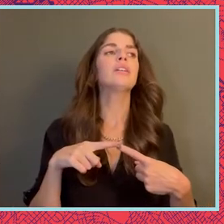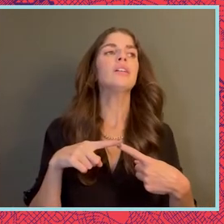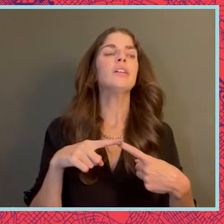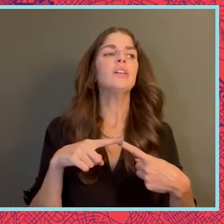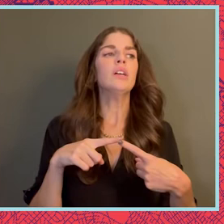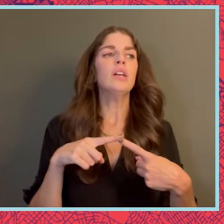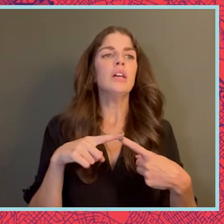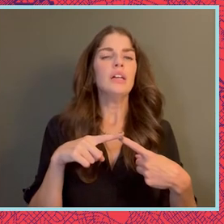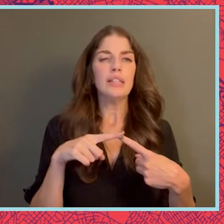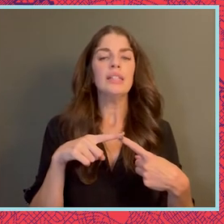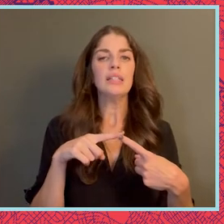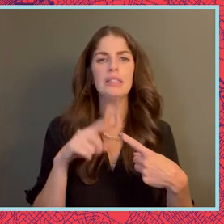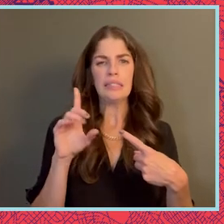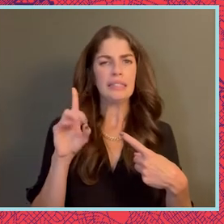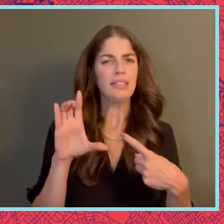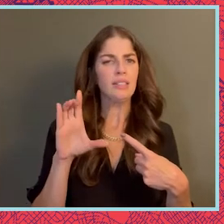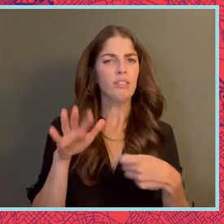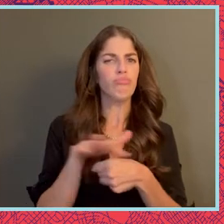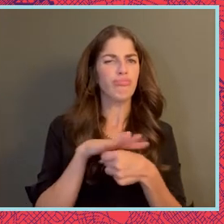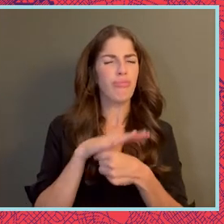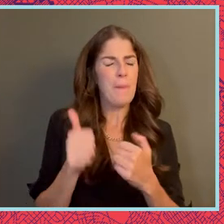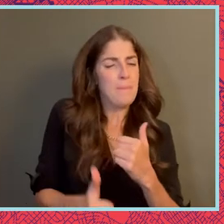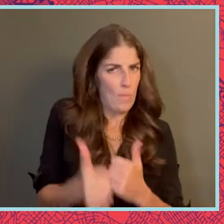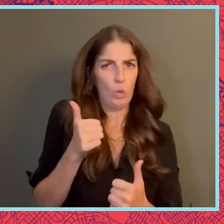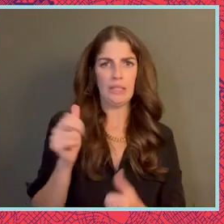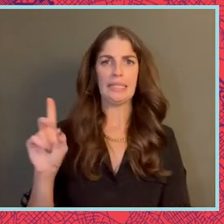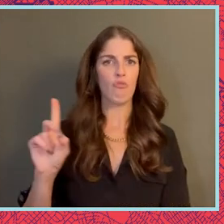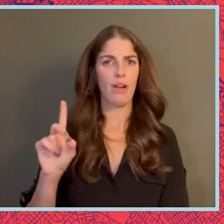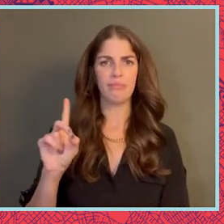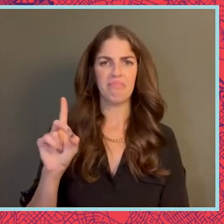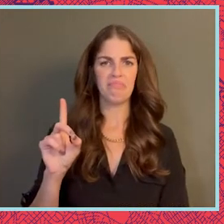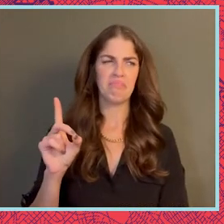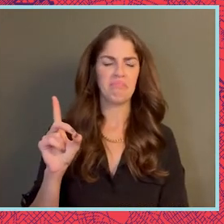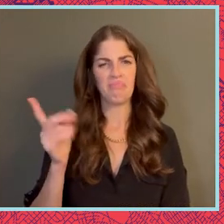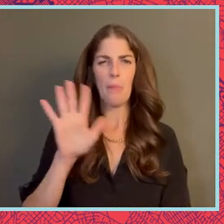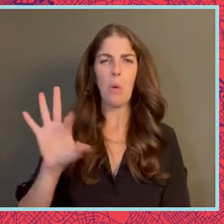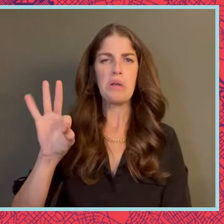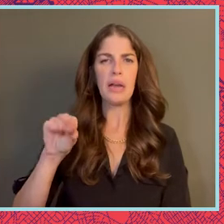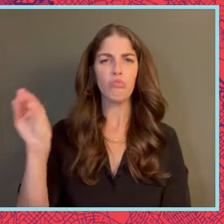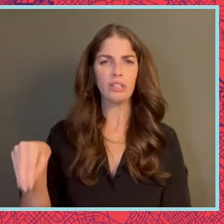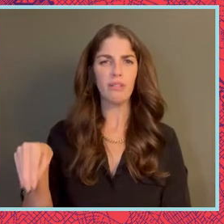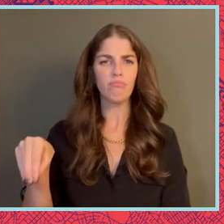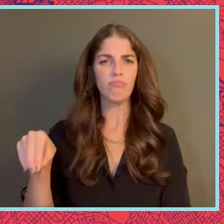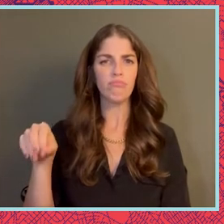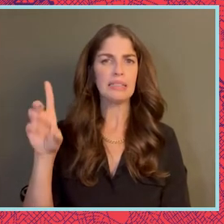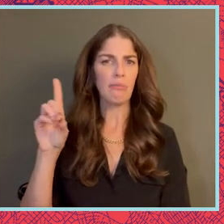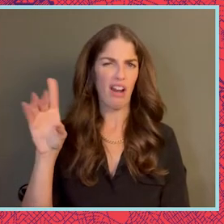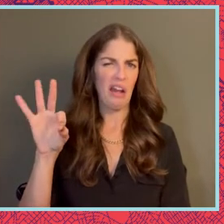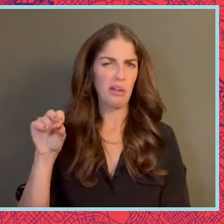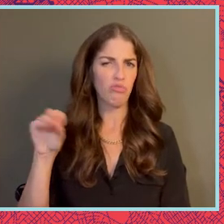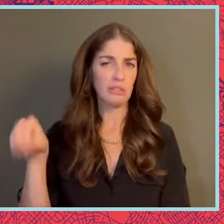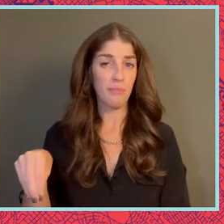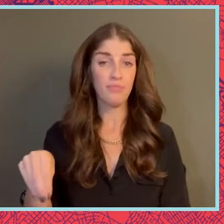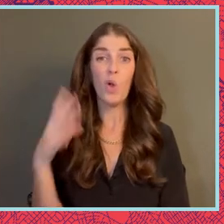a overwhelmingly majority Democratic city, where roughly 9 of 10 voters are Democrats. Part of that, by